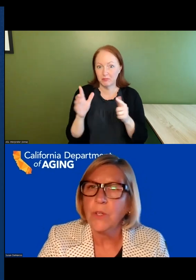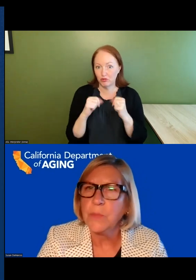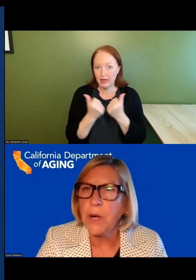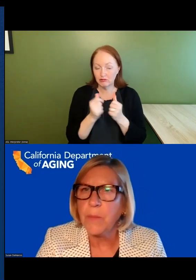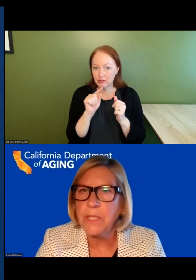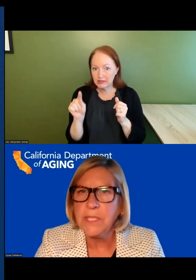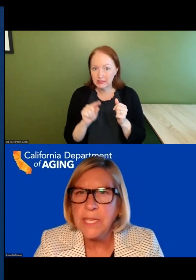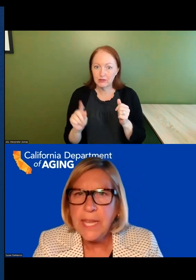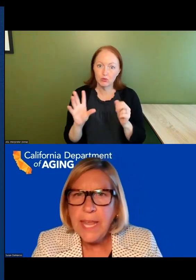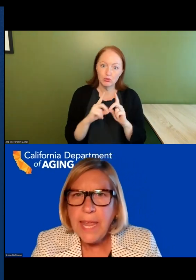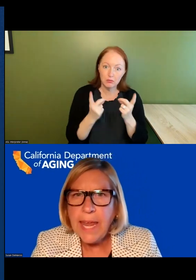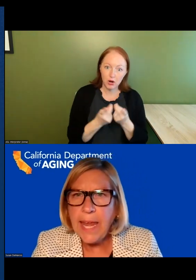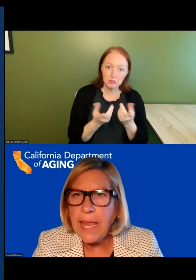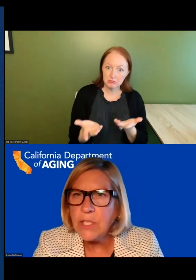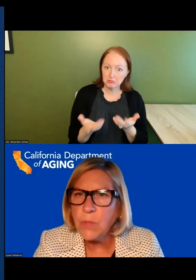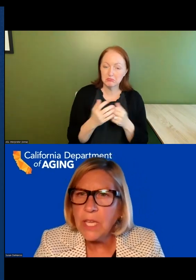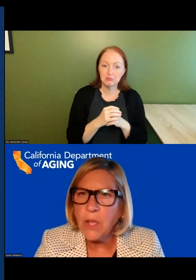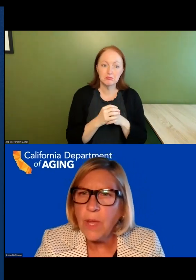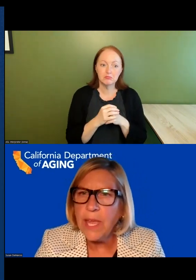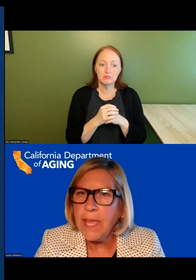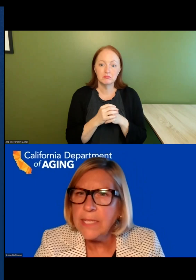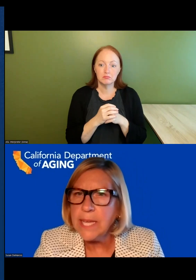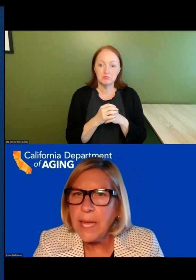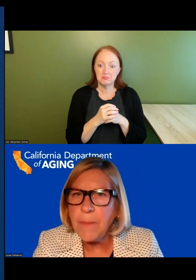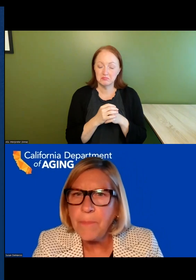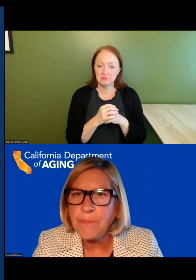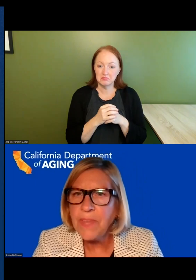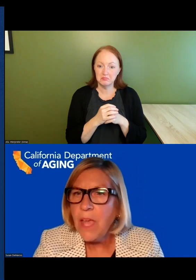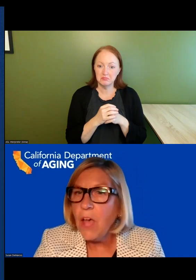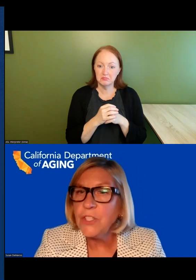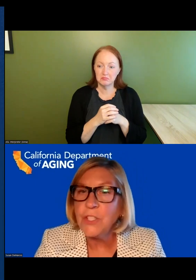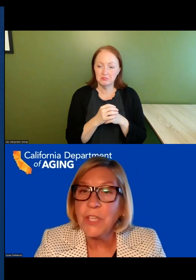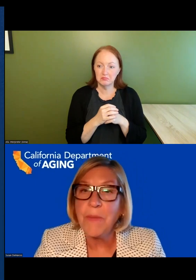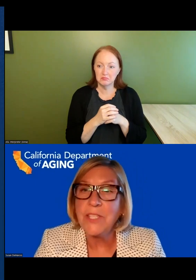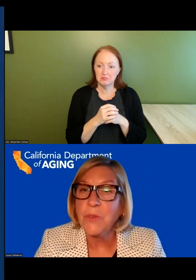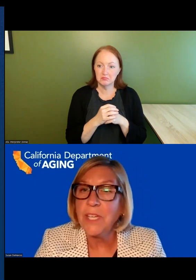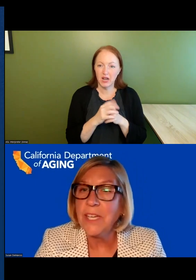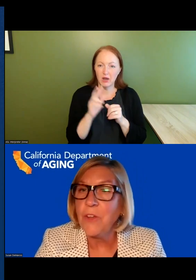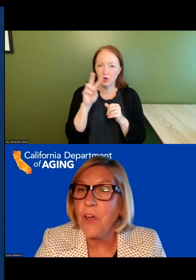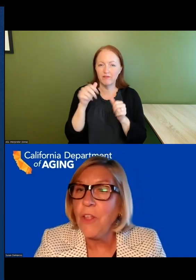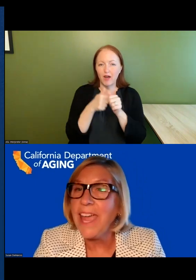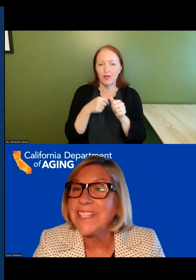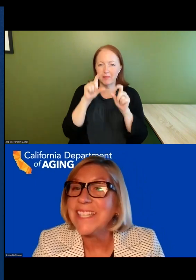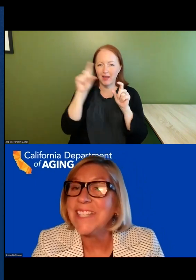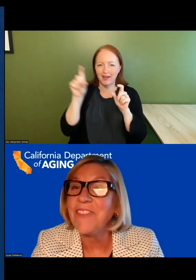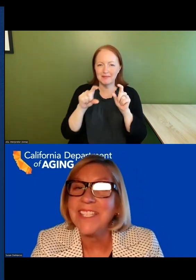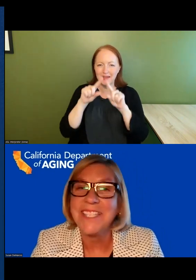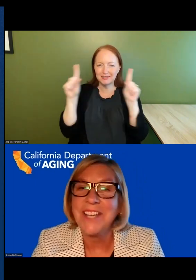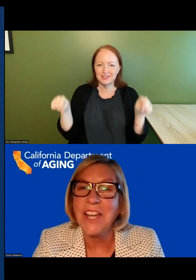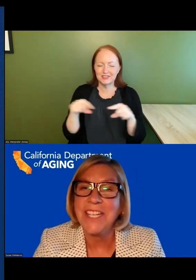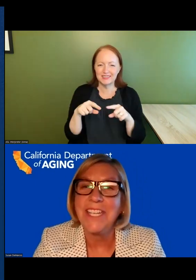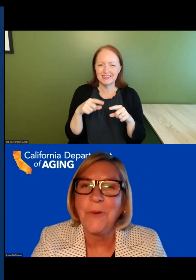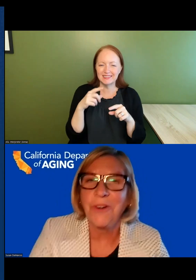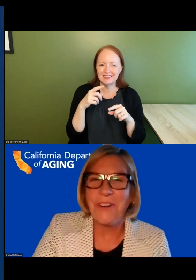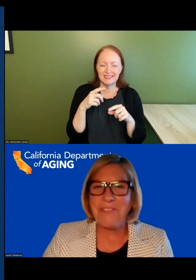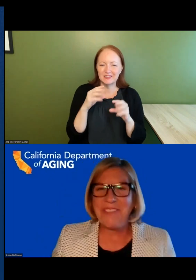or your department. And we can go ahead. I'll just look at my screen and I'll call as I see faces, not